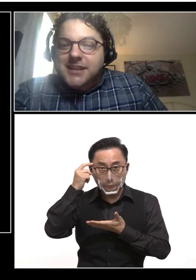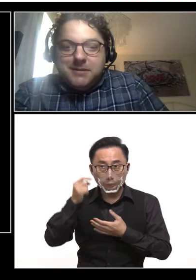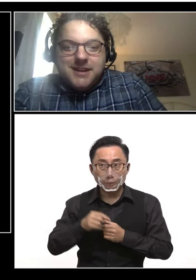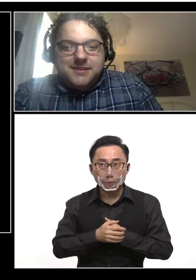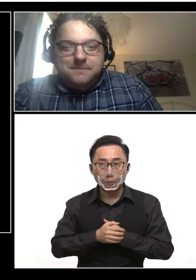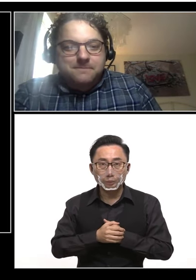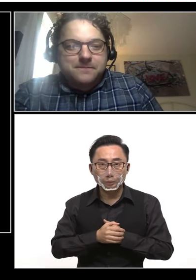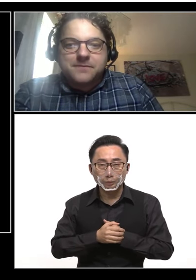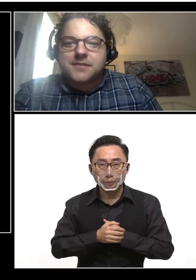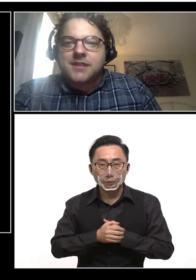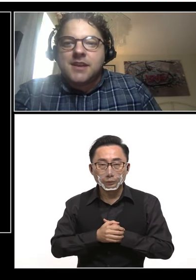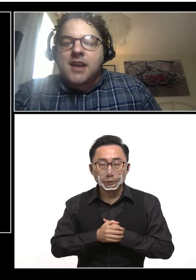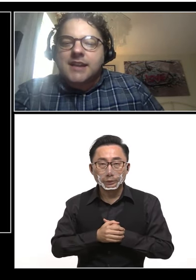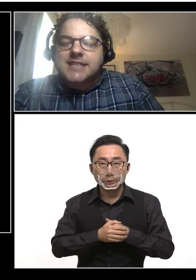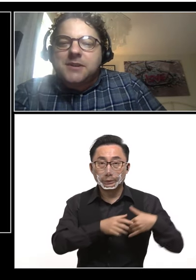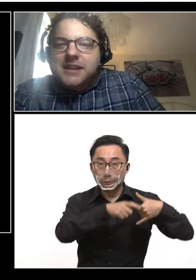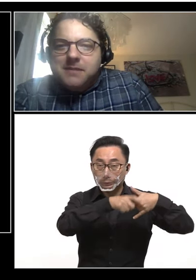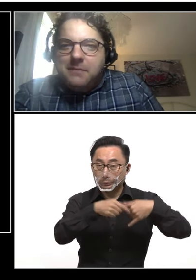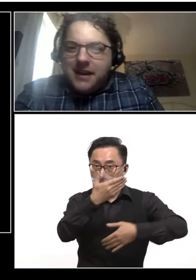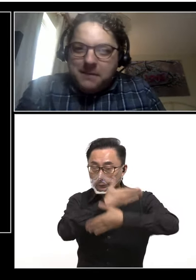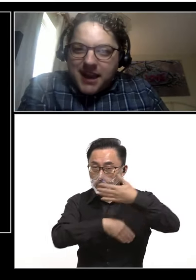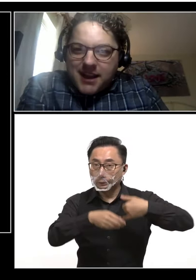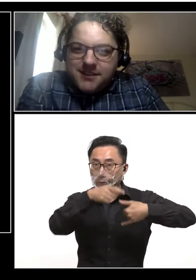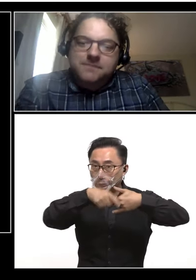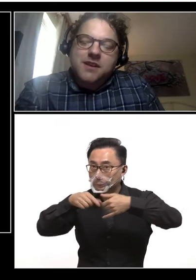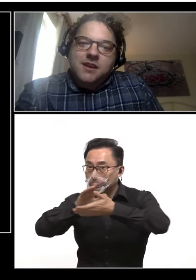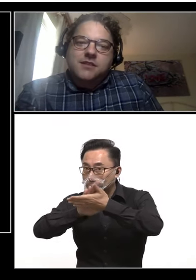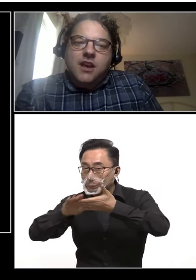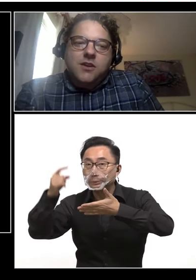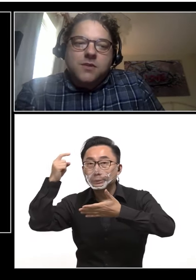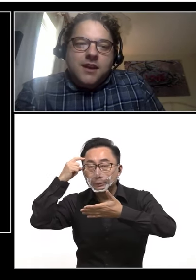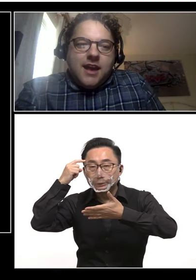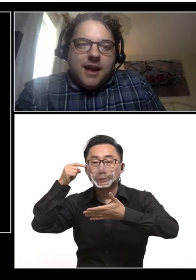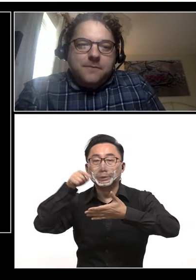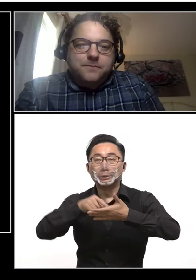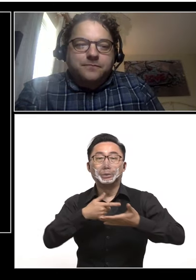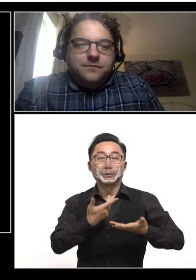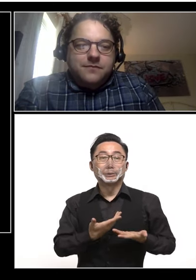slide, please. I can tell you a little bit about Epic Arts. So